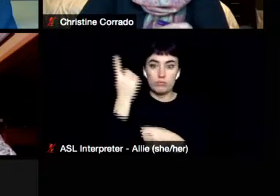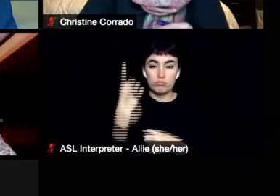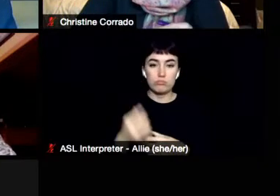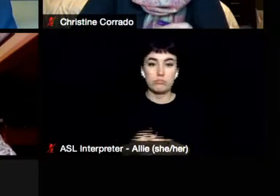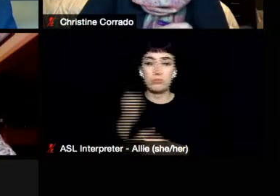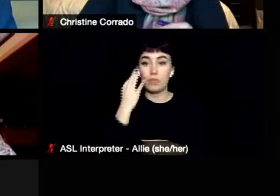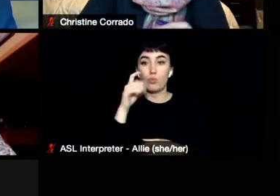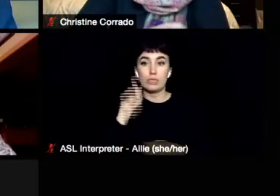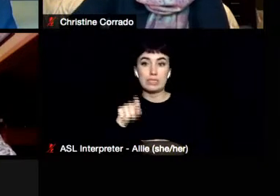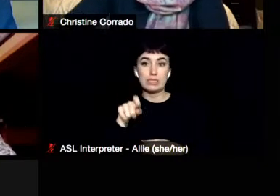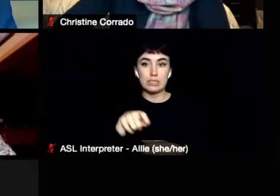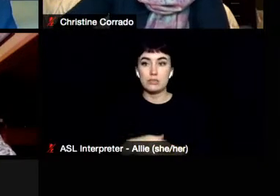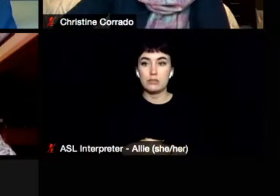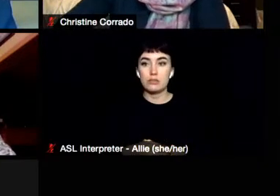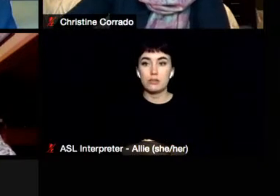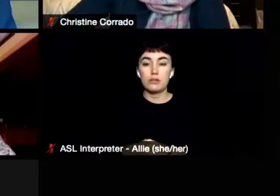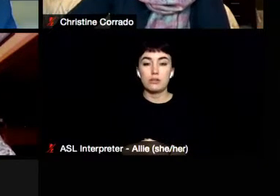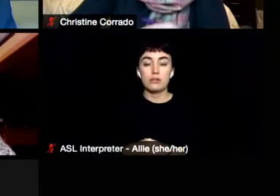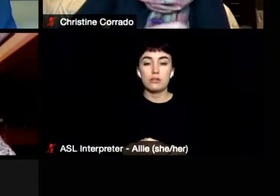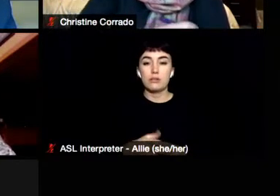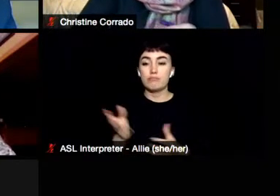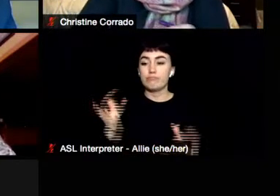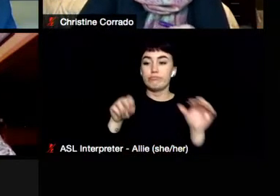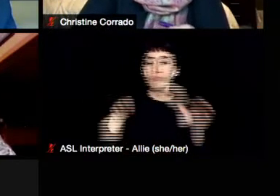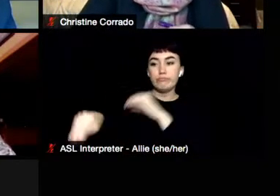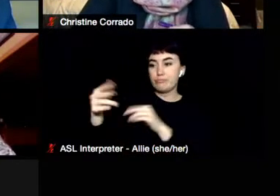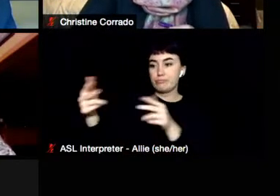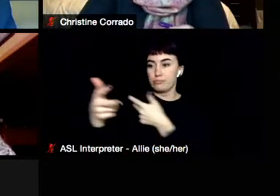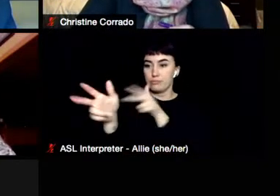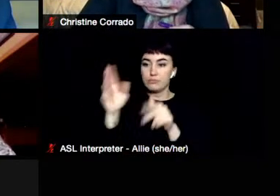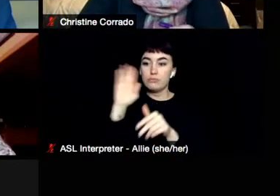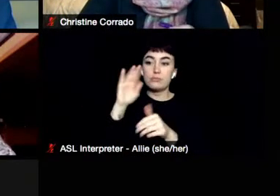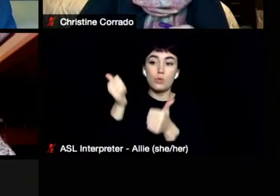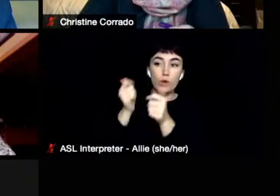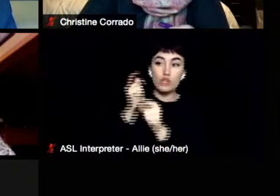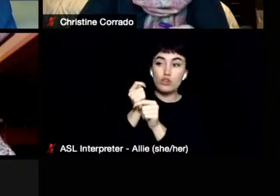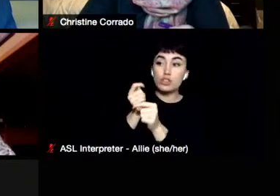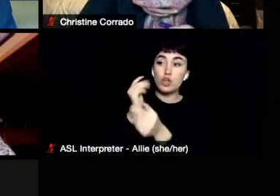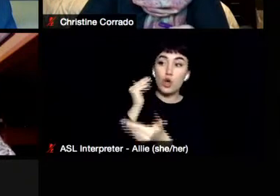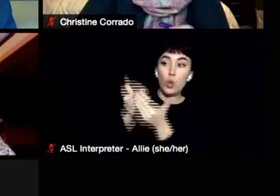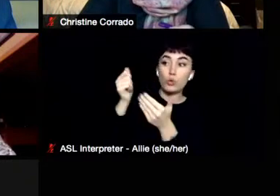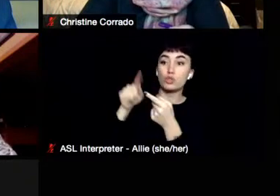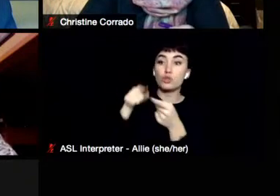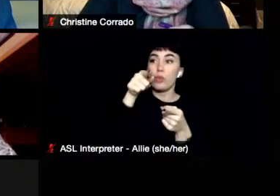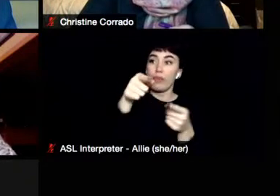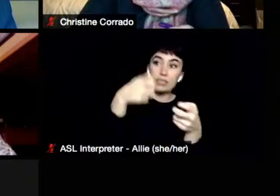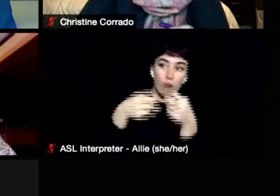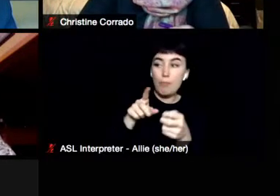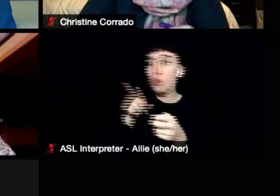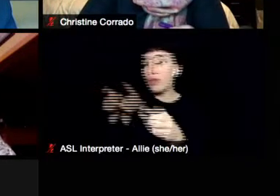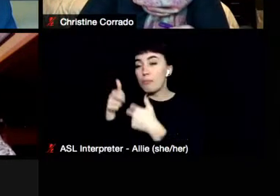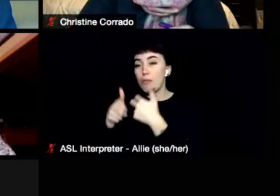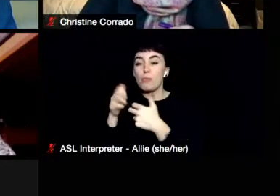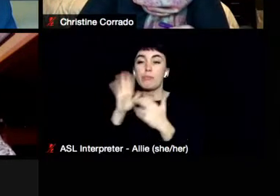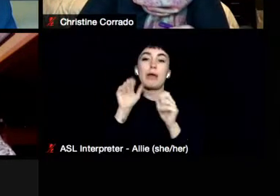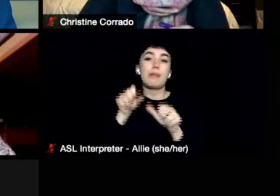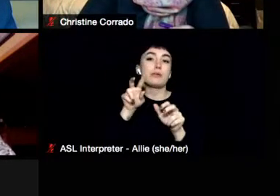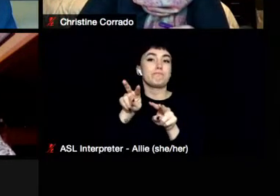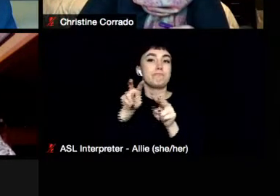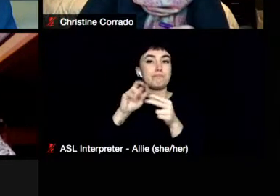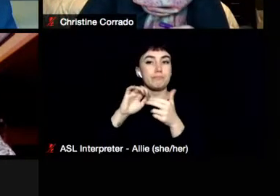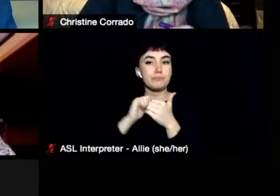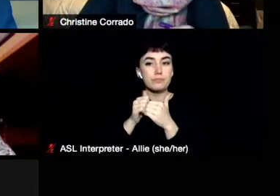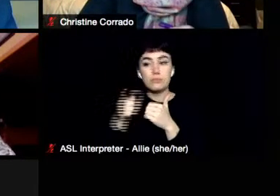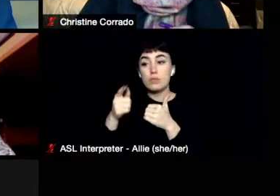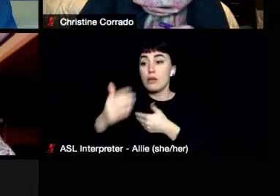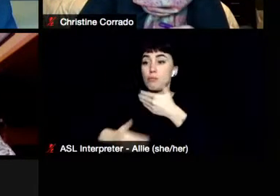we need to rearrange our fleet, we'll know which trucks are closer to which problem. We'll be able to monitor how the